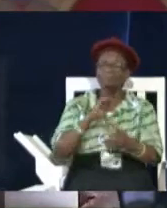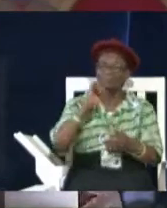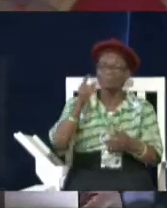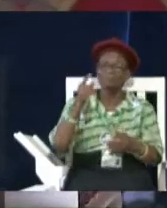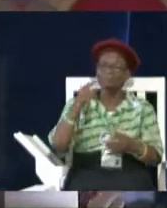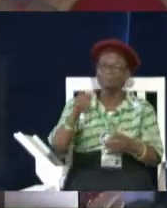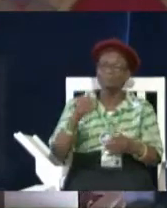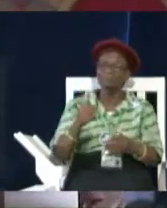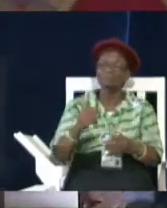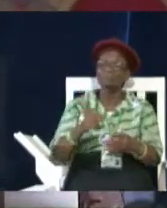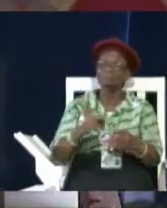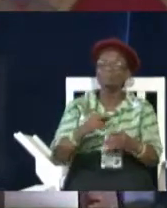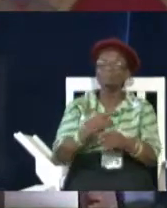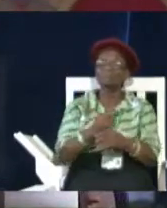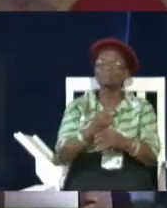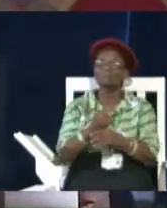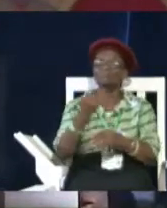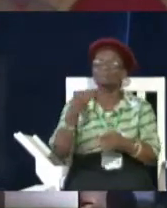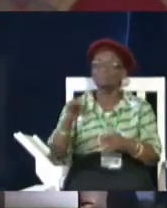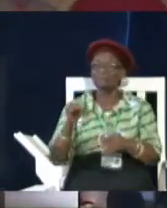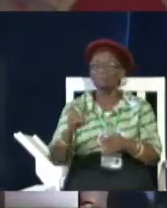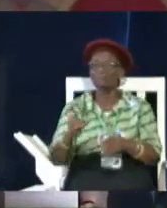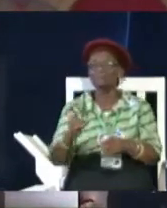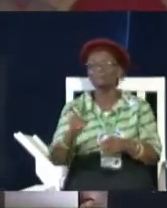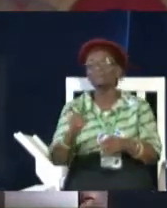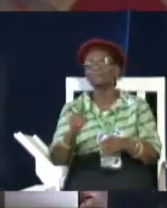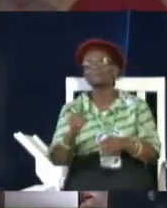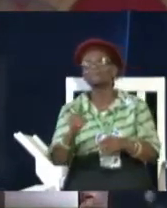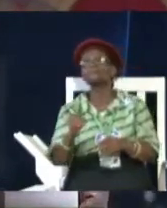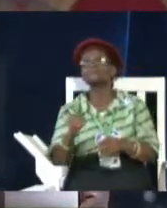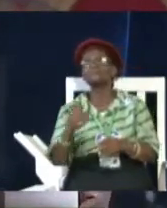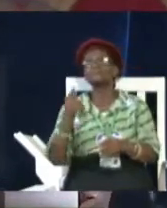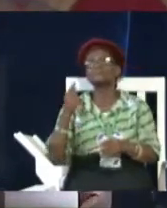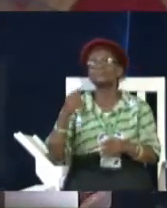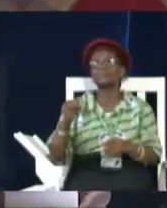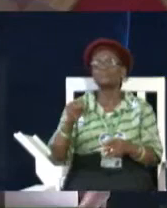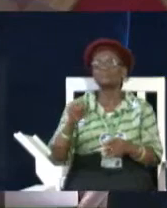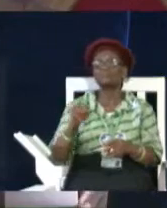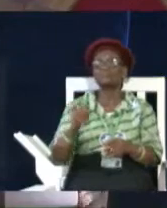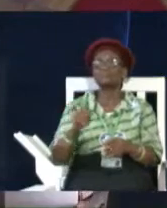there's a mountain in Ifewara. I will go and buy one.